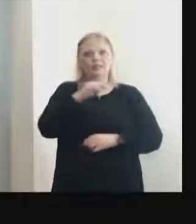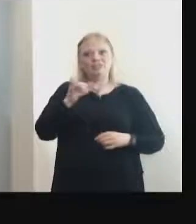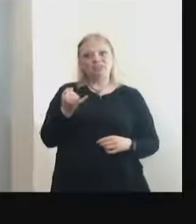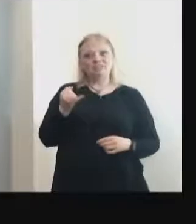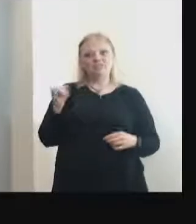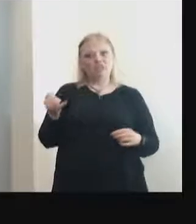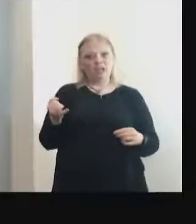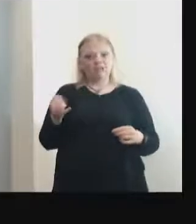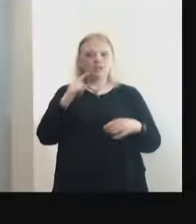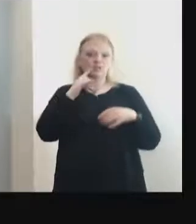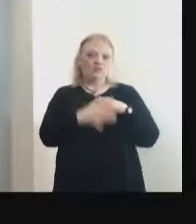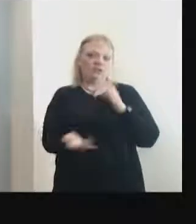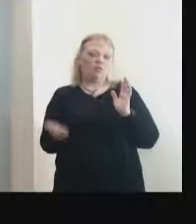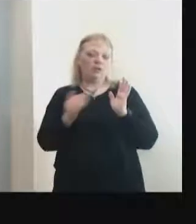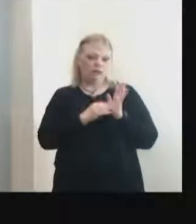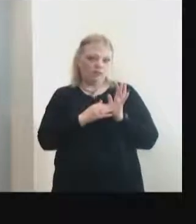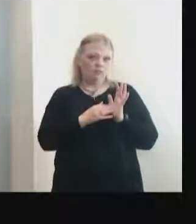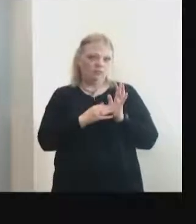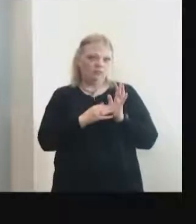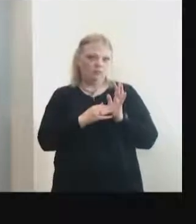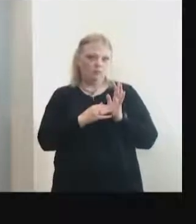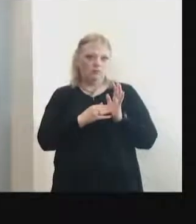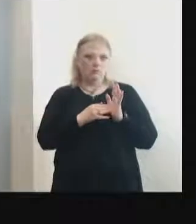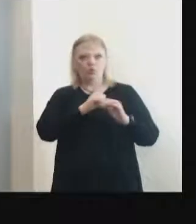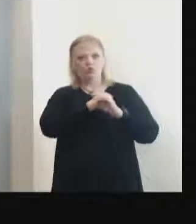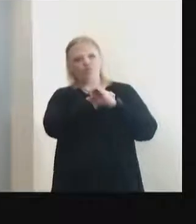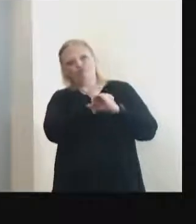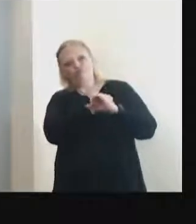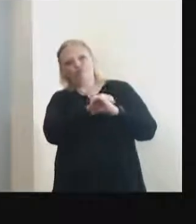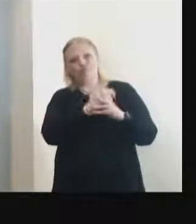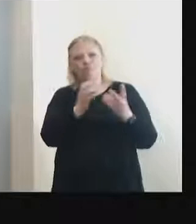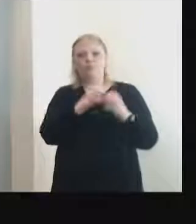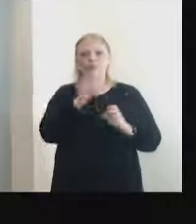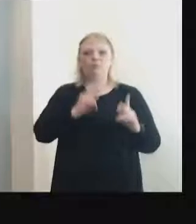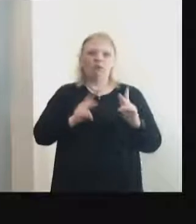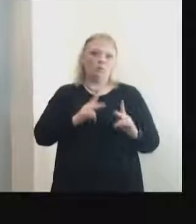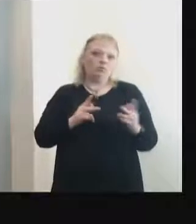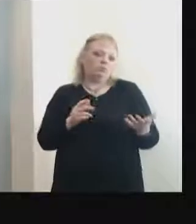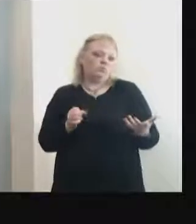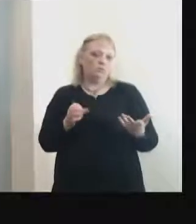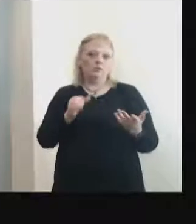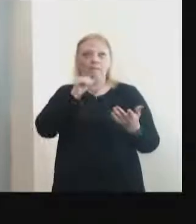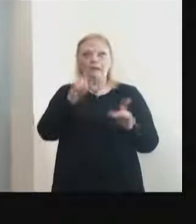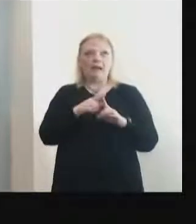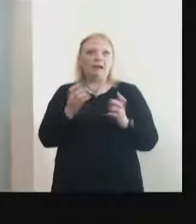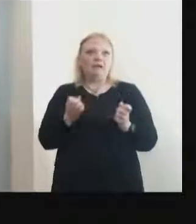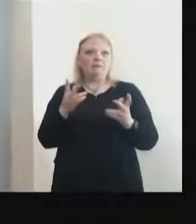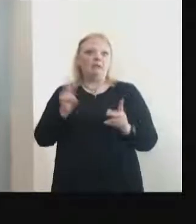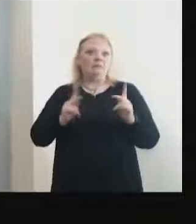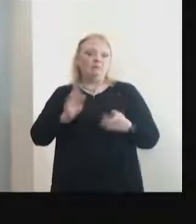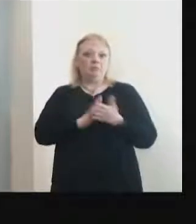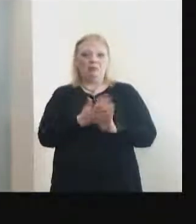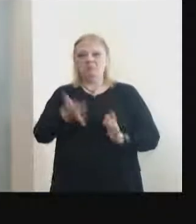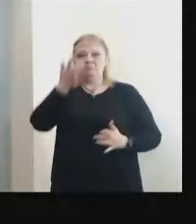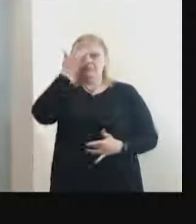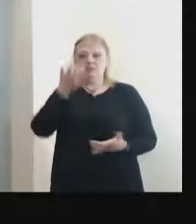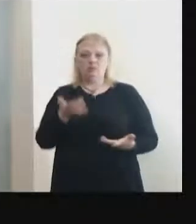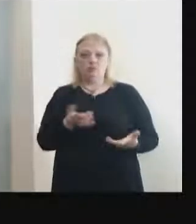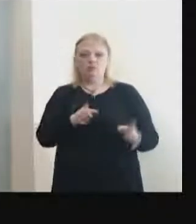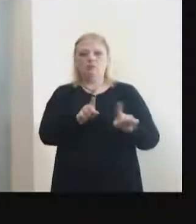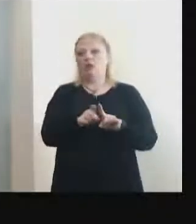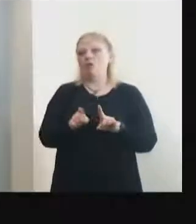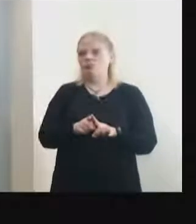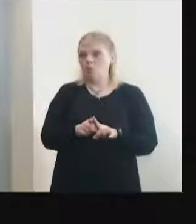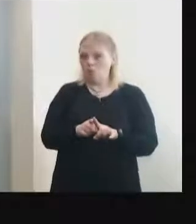Johnson, which is available again. And it's protecting more people, so not as many people are getting sick. And there's also